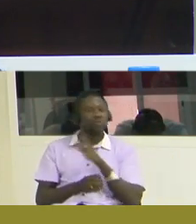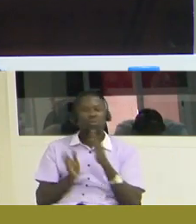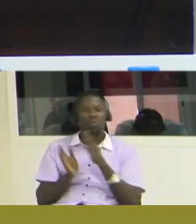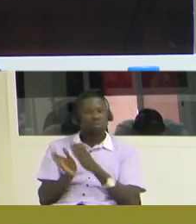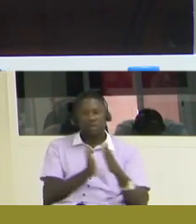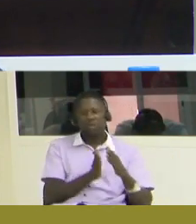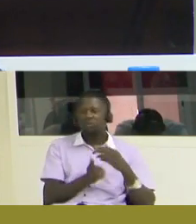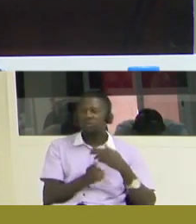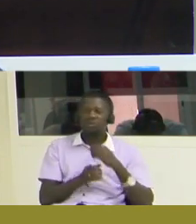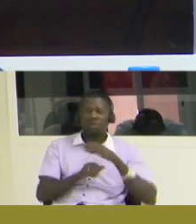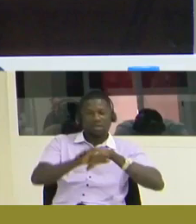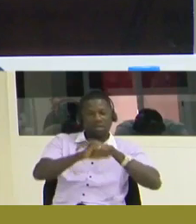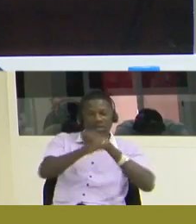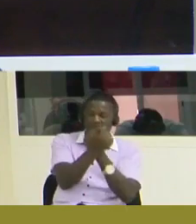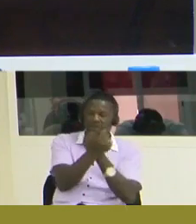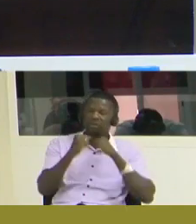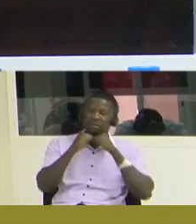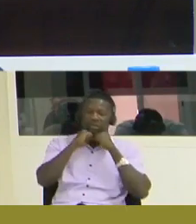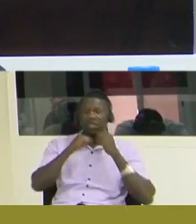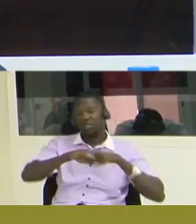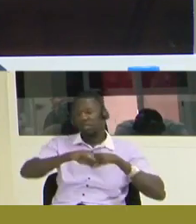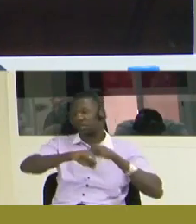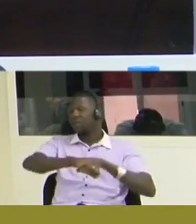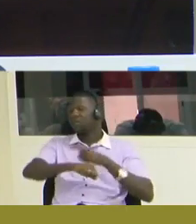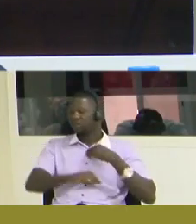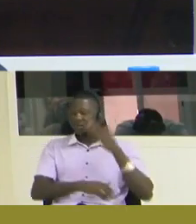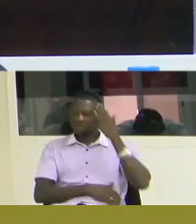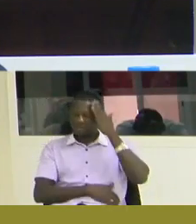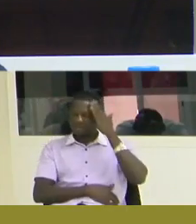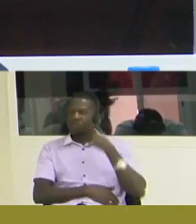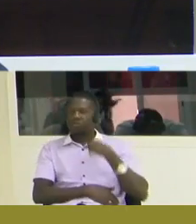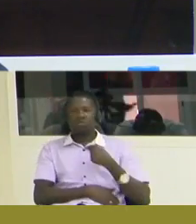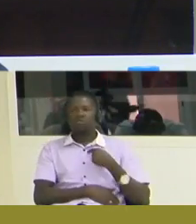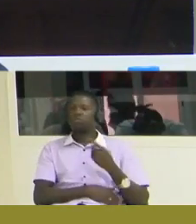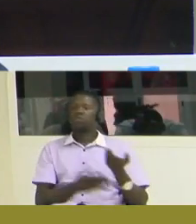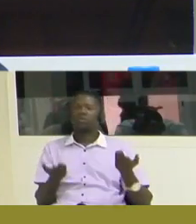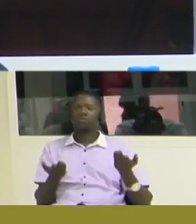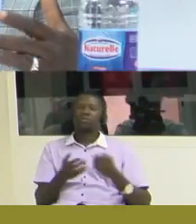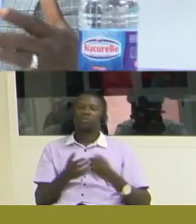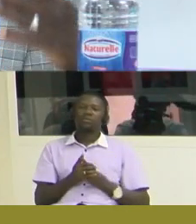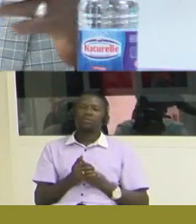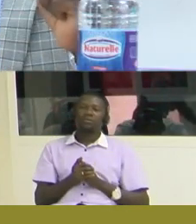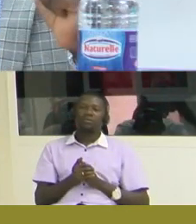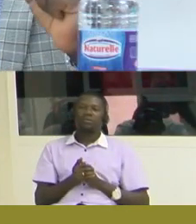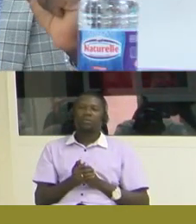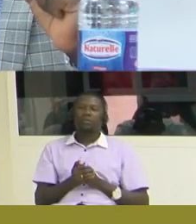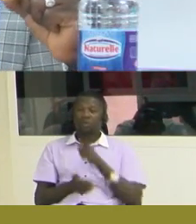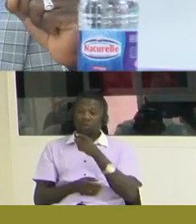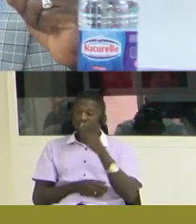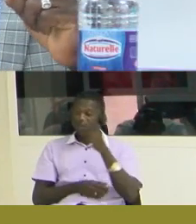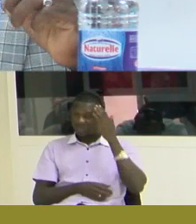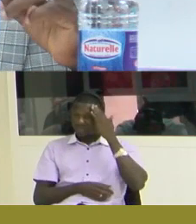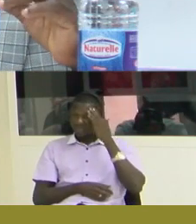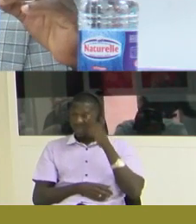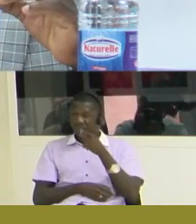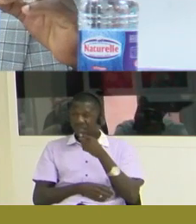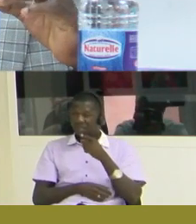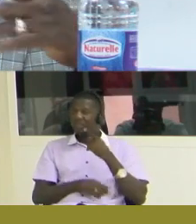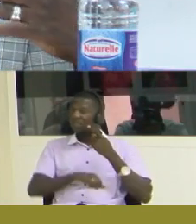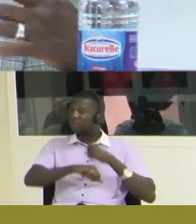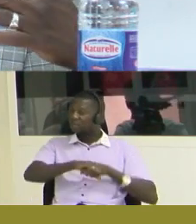arrest Sanne at that particular time as far as I know you suggesting that as at the time